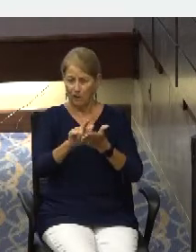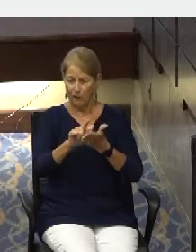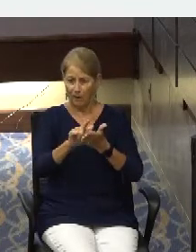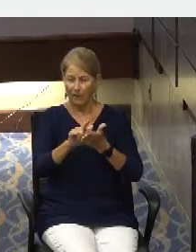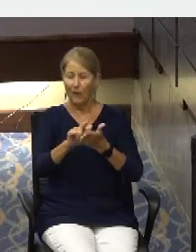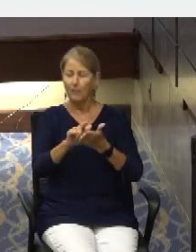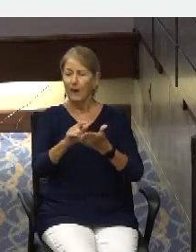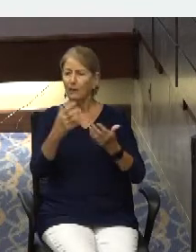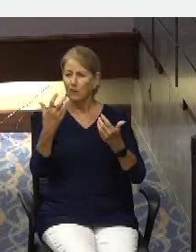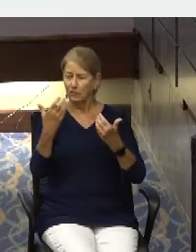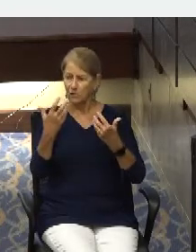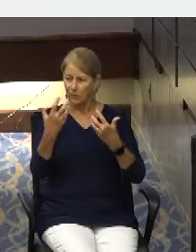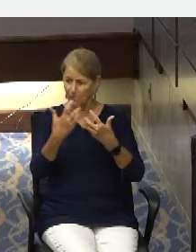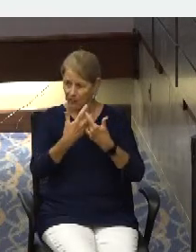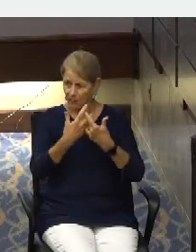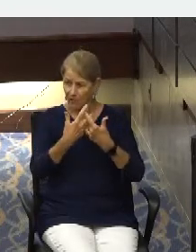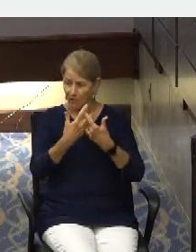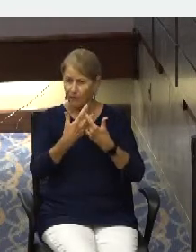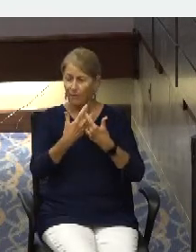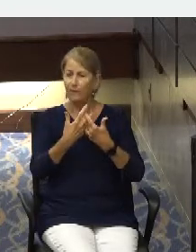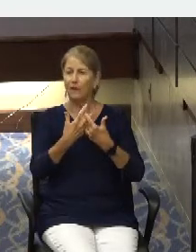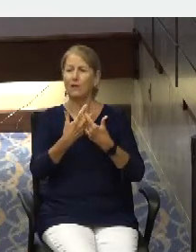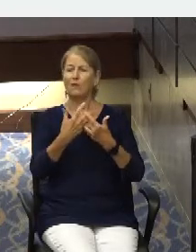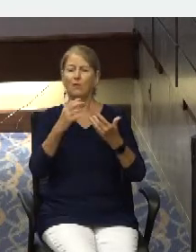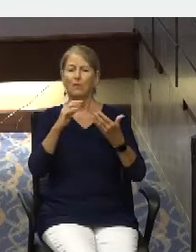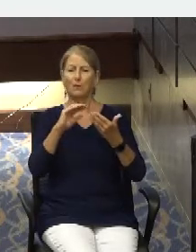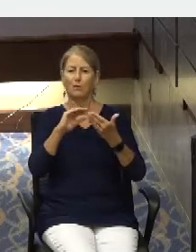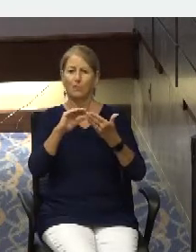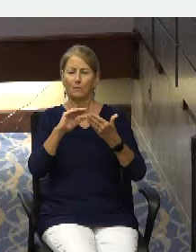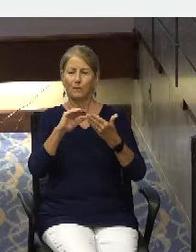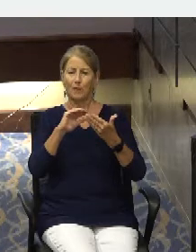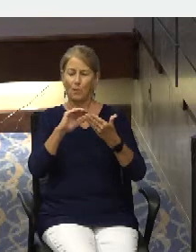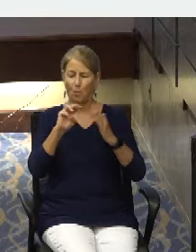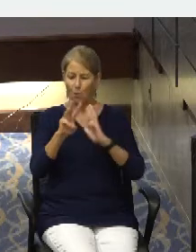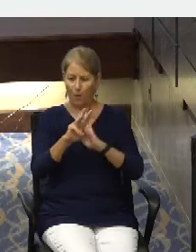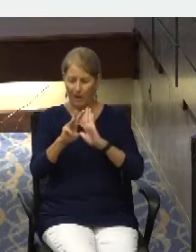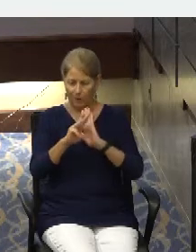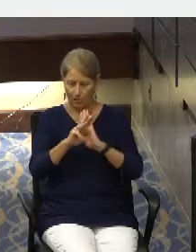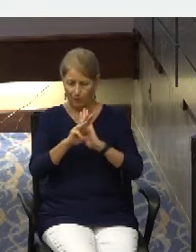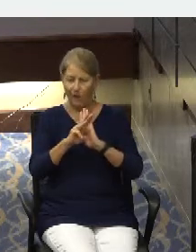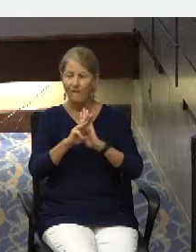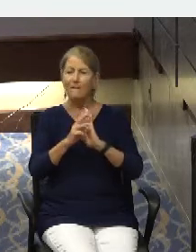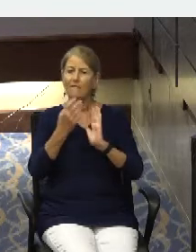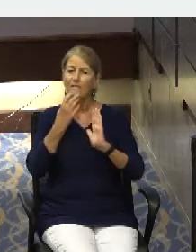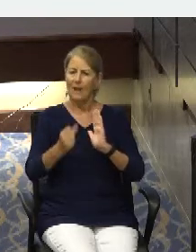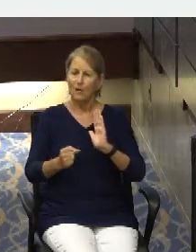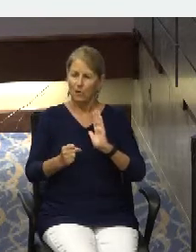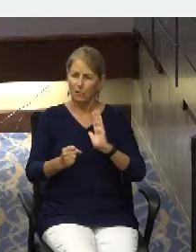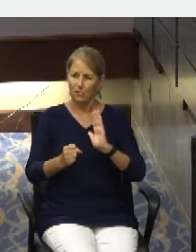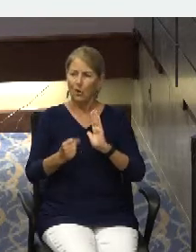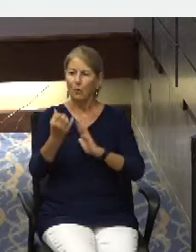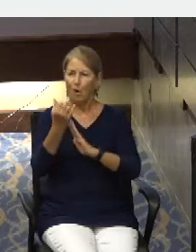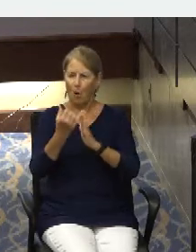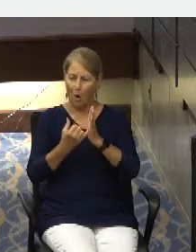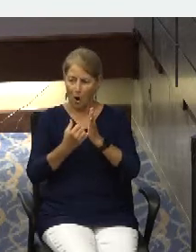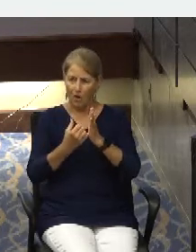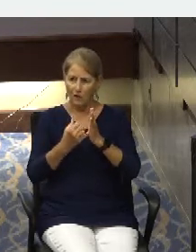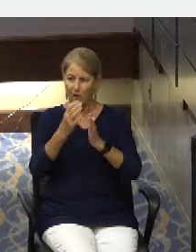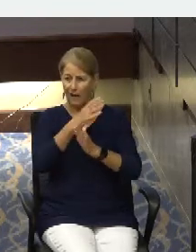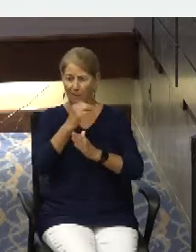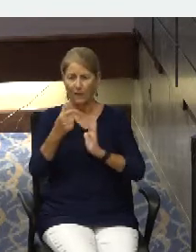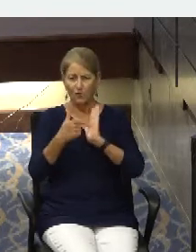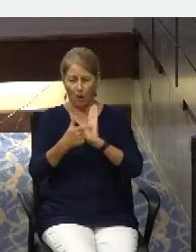as a community that values and supports creativity and the arts. Also, design elements that highlight Waco's distinct